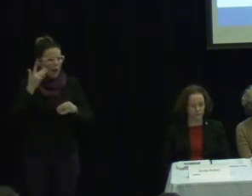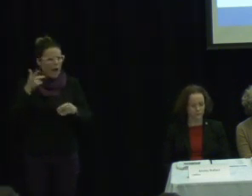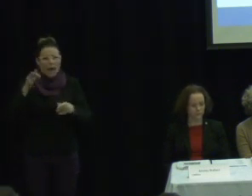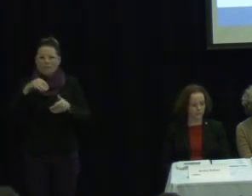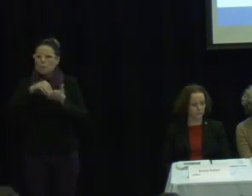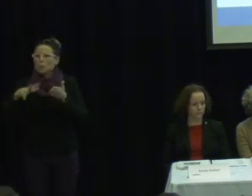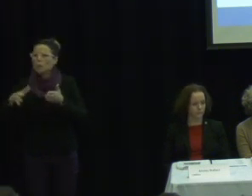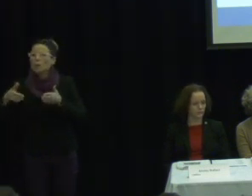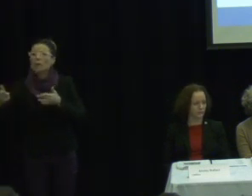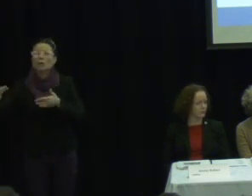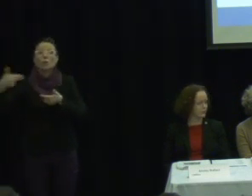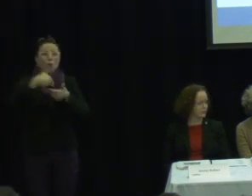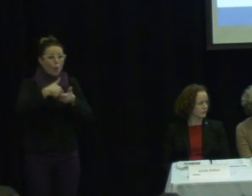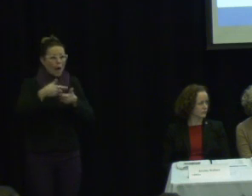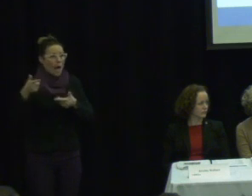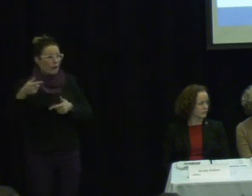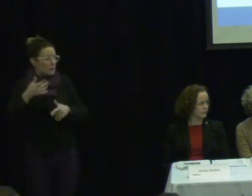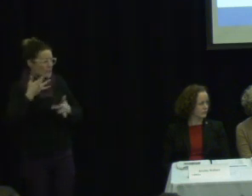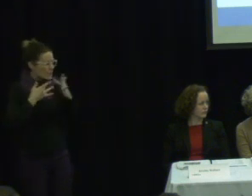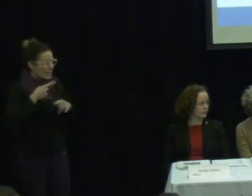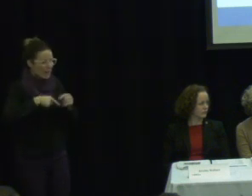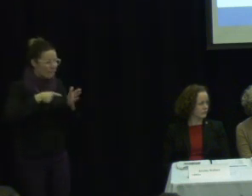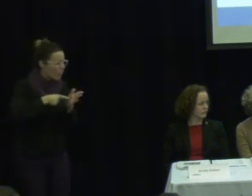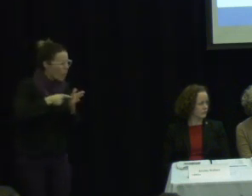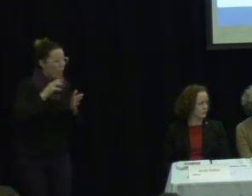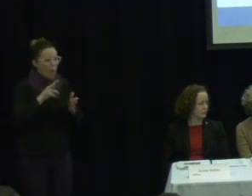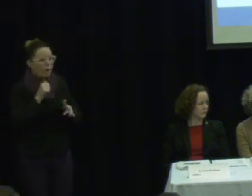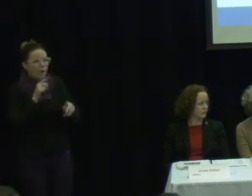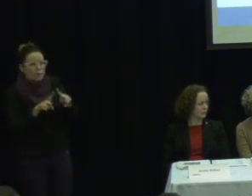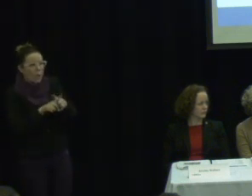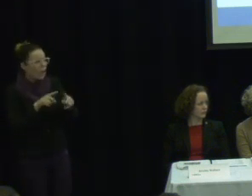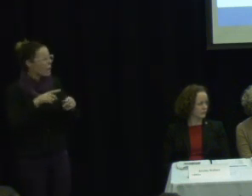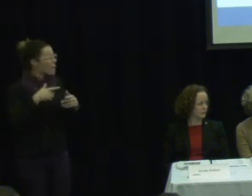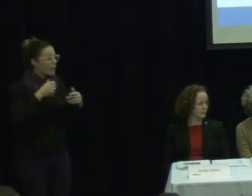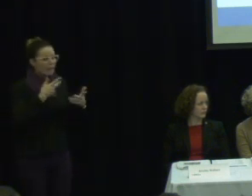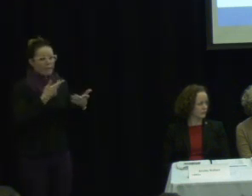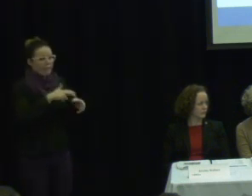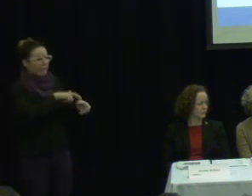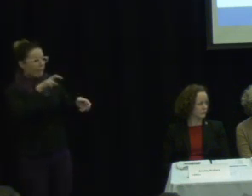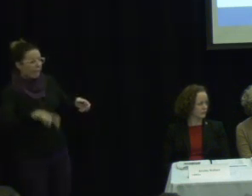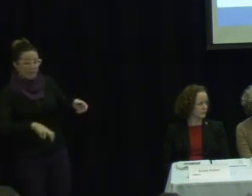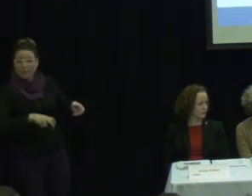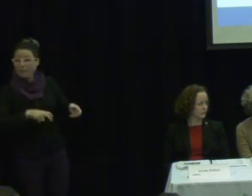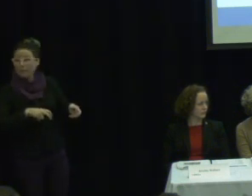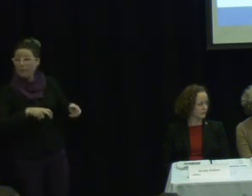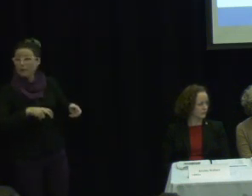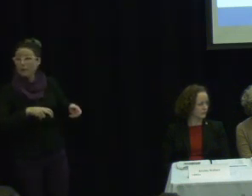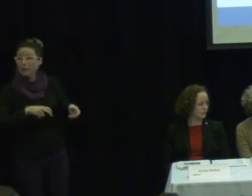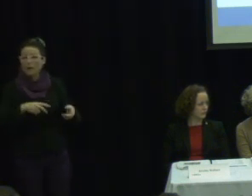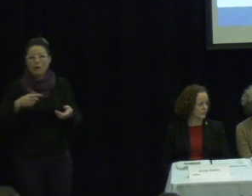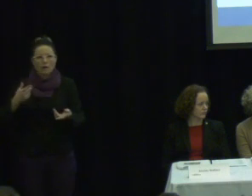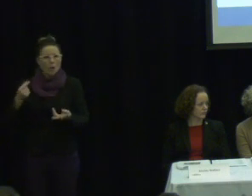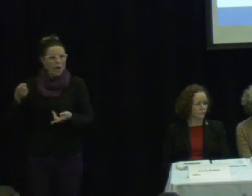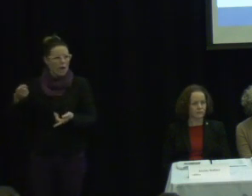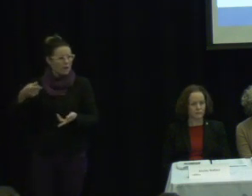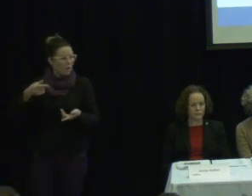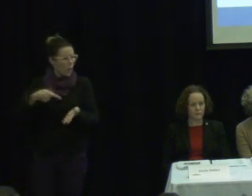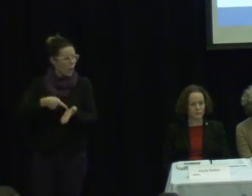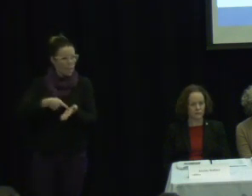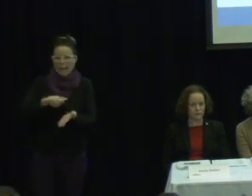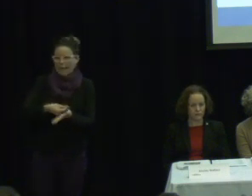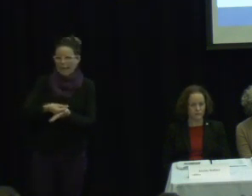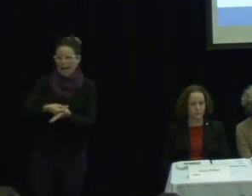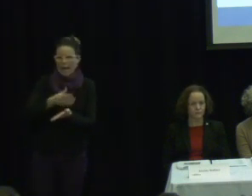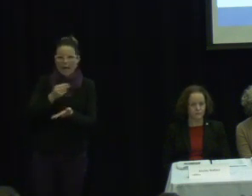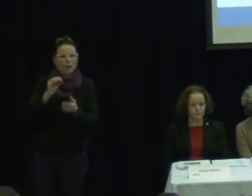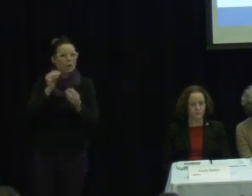not here for the right reasons or whatever, and they go out, now they have debt, but they don't have a degree. They're actually worse off when they leave us, and that's